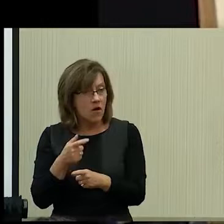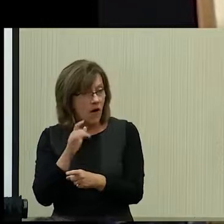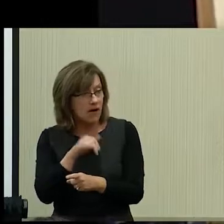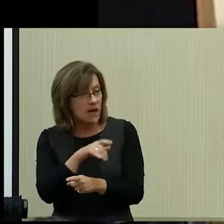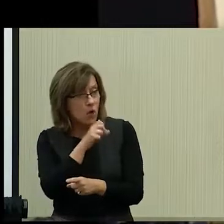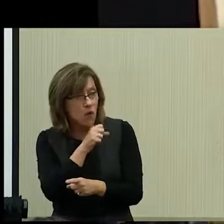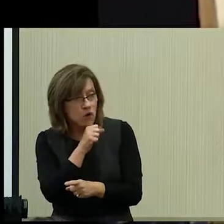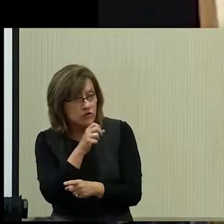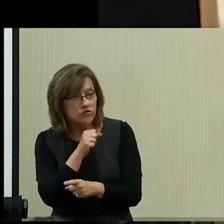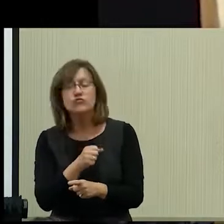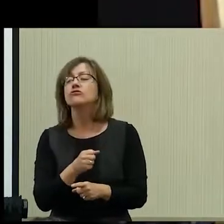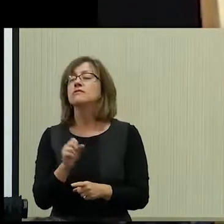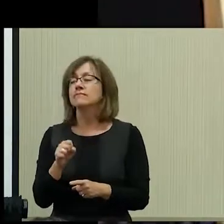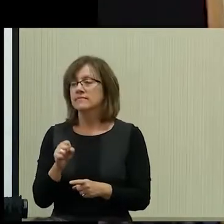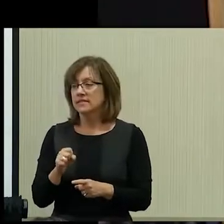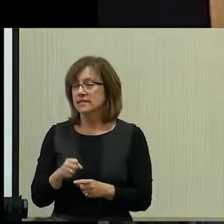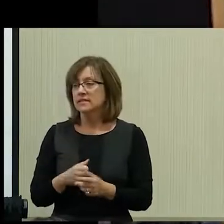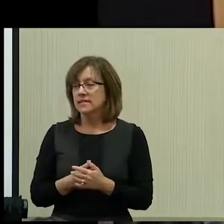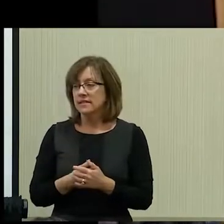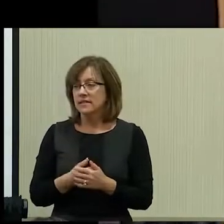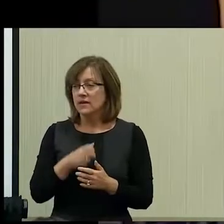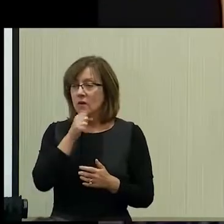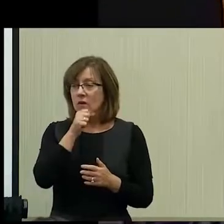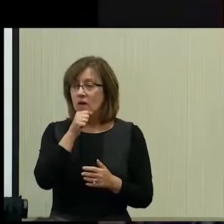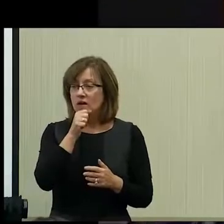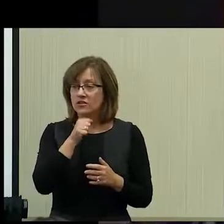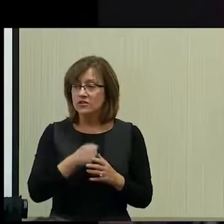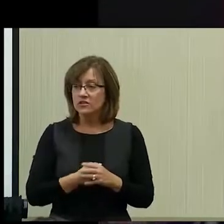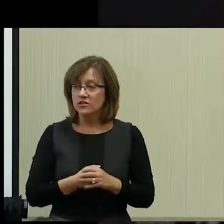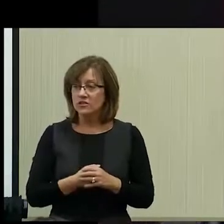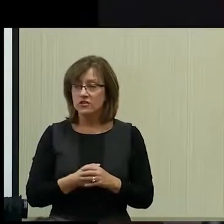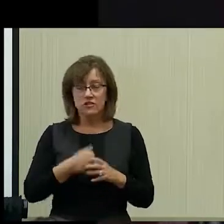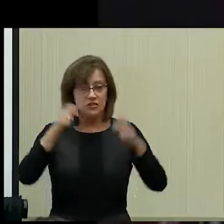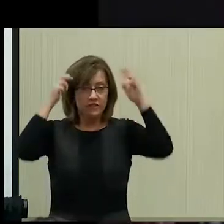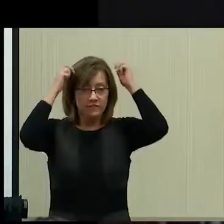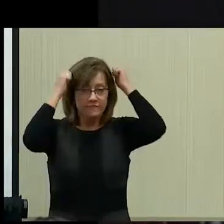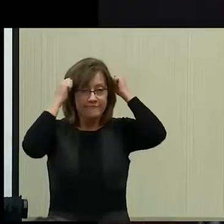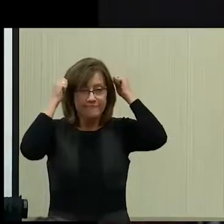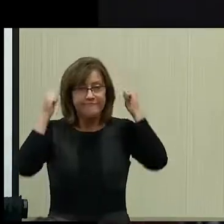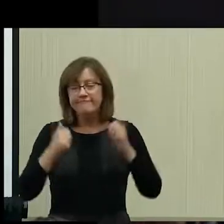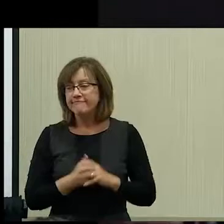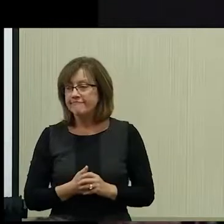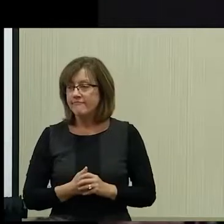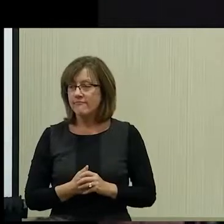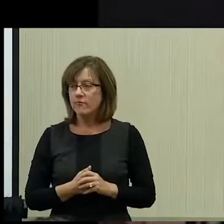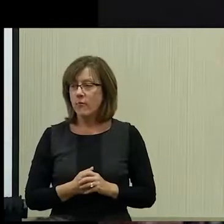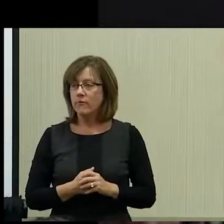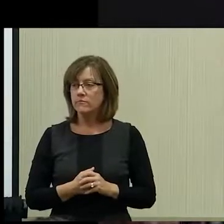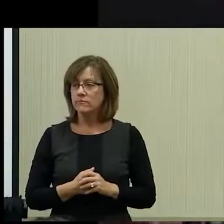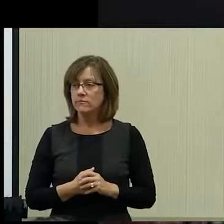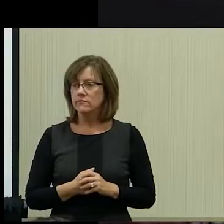Oh, look. Is that orange? There you go. Orange hat!